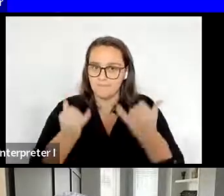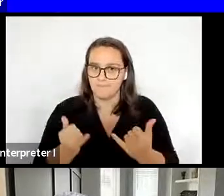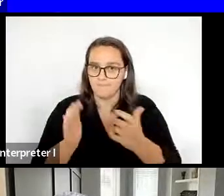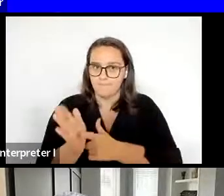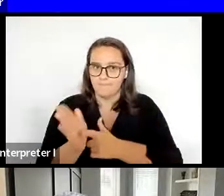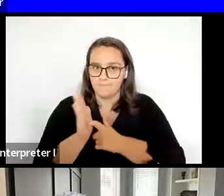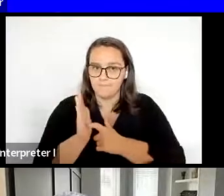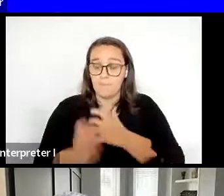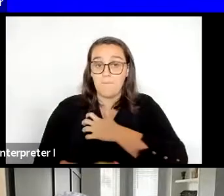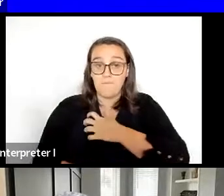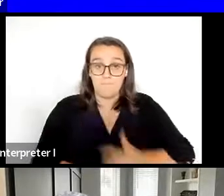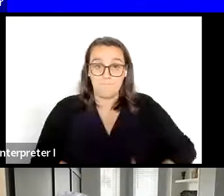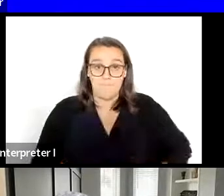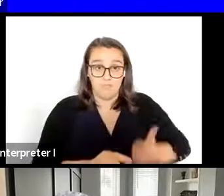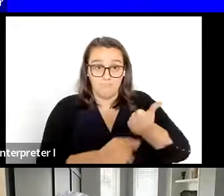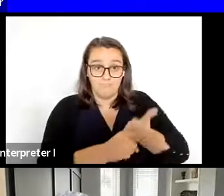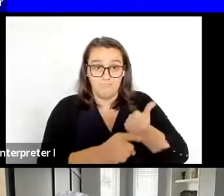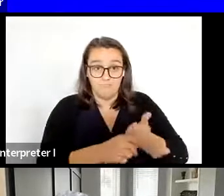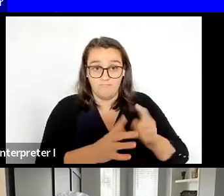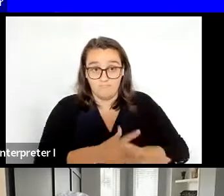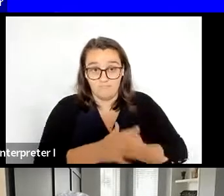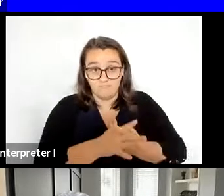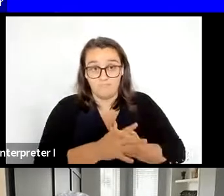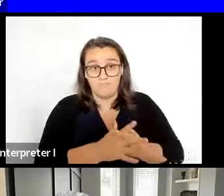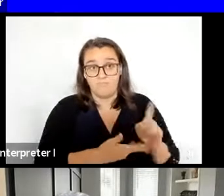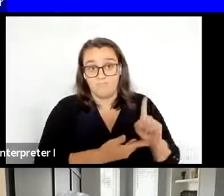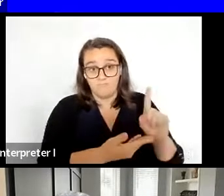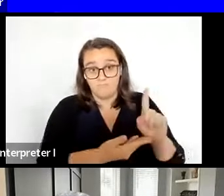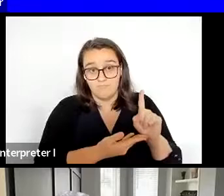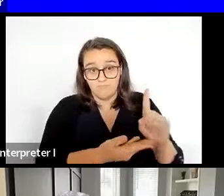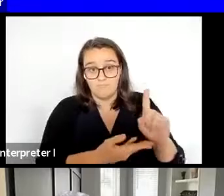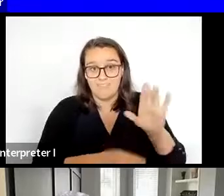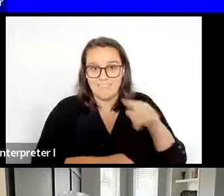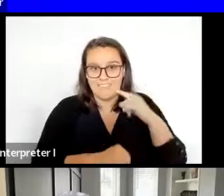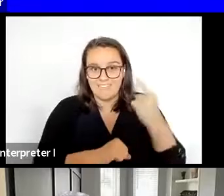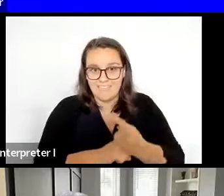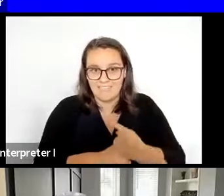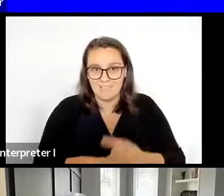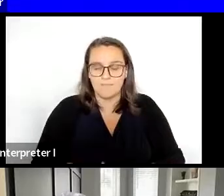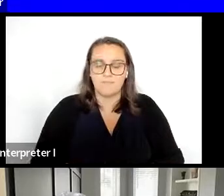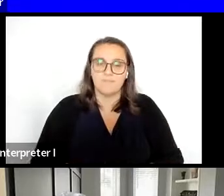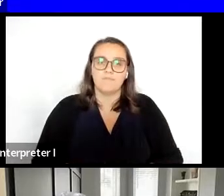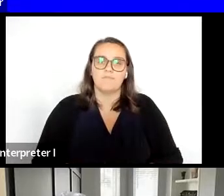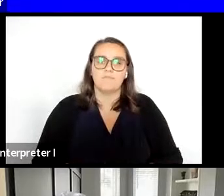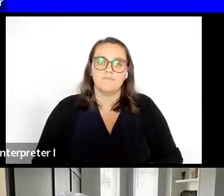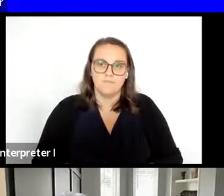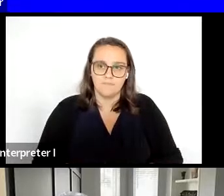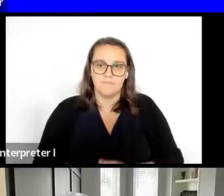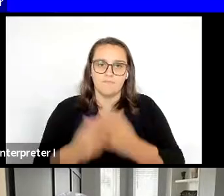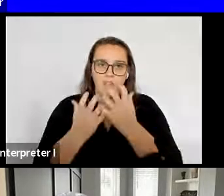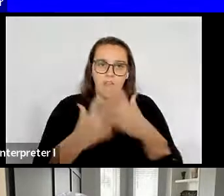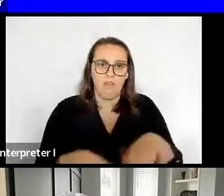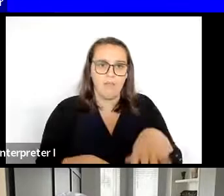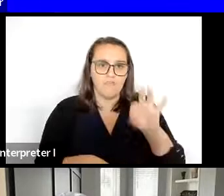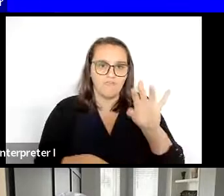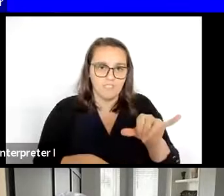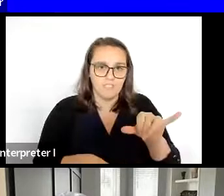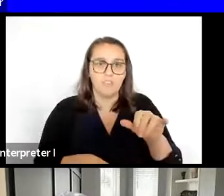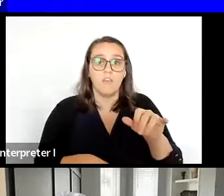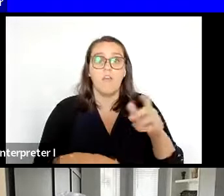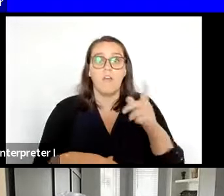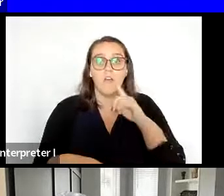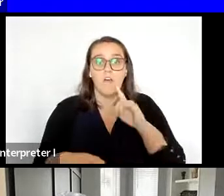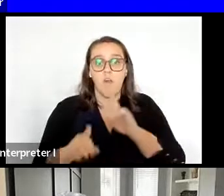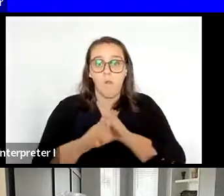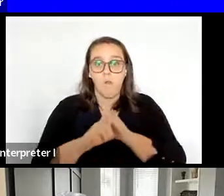requires the mayor to begin nominating individuals on that date in alignment with the beginning of the fiscal year. So we worked closely with the